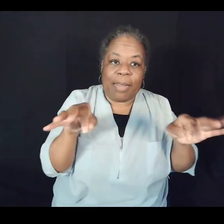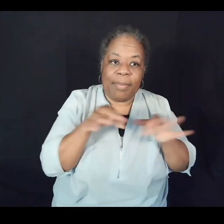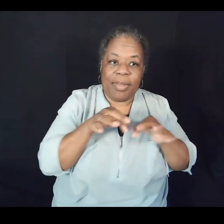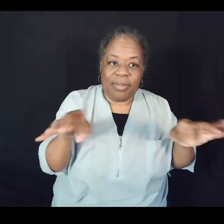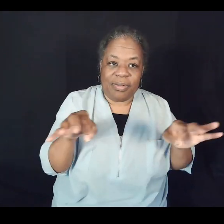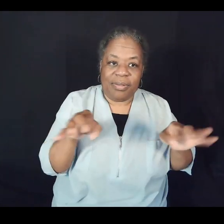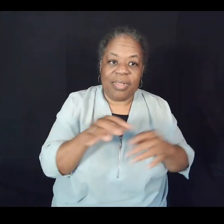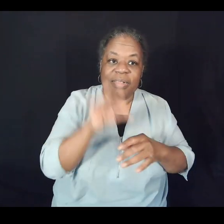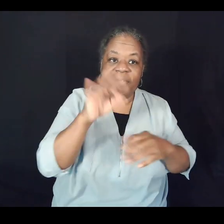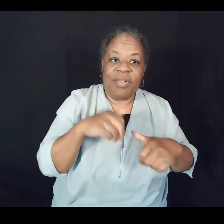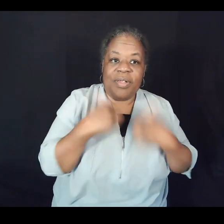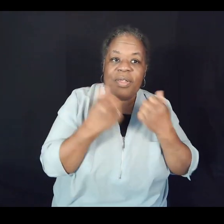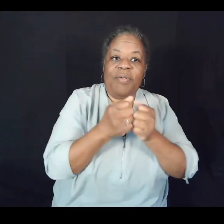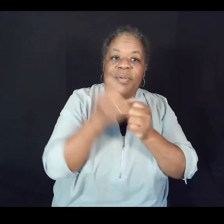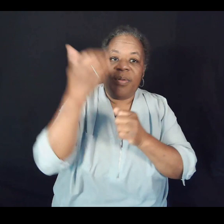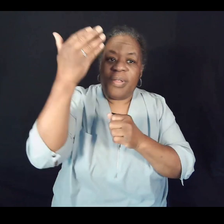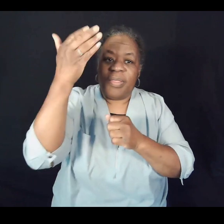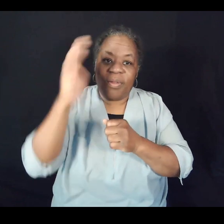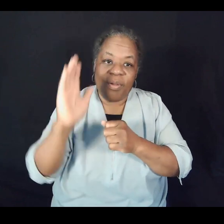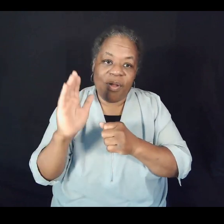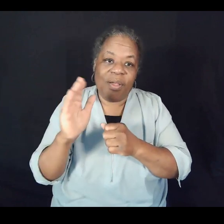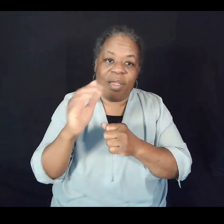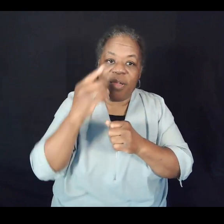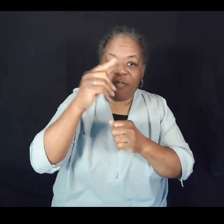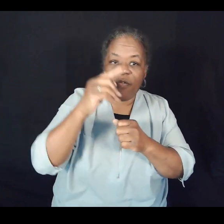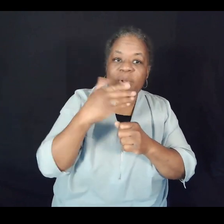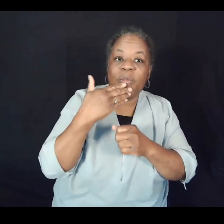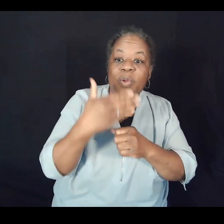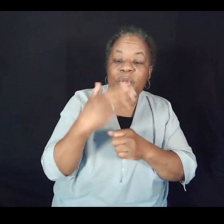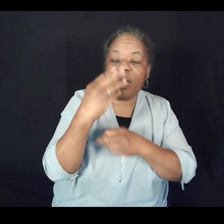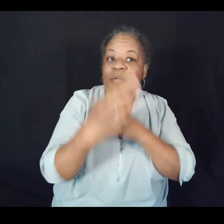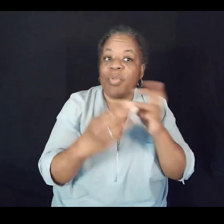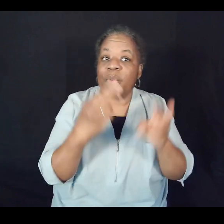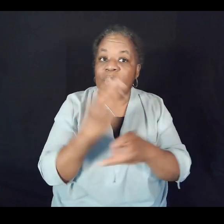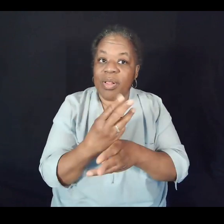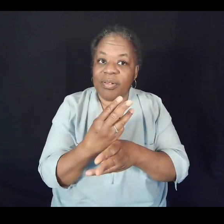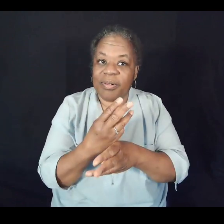The series itself is called Revelation for the World. And